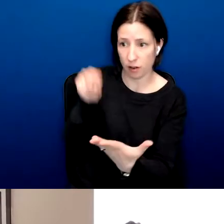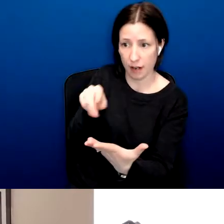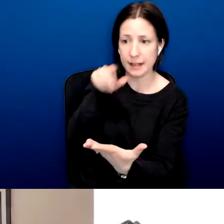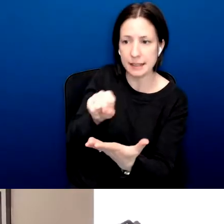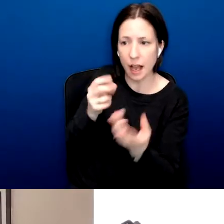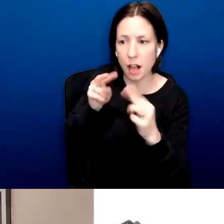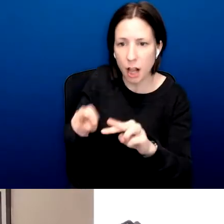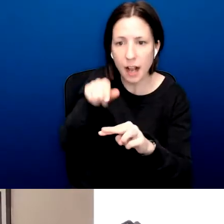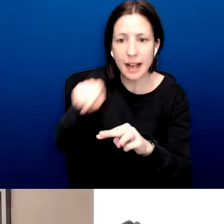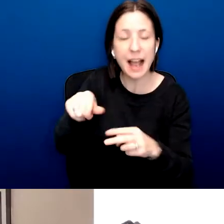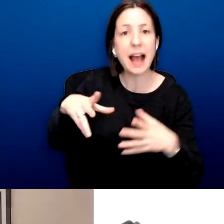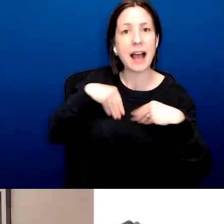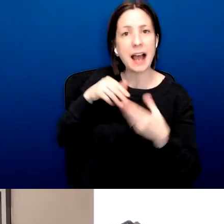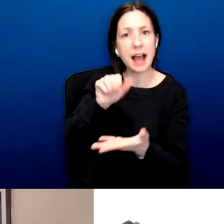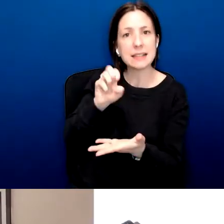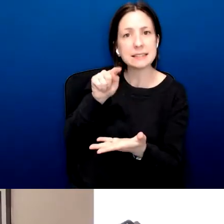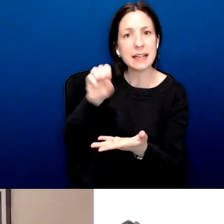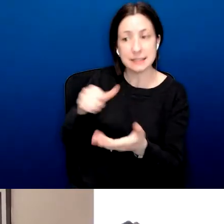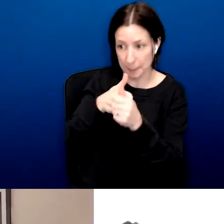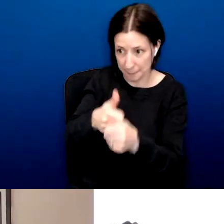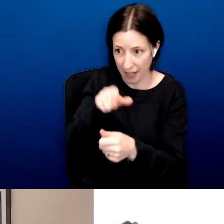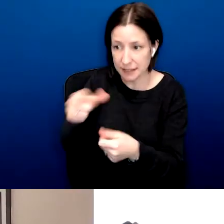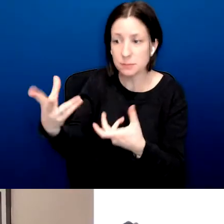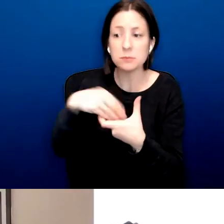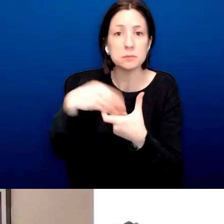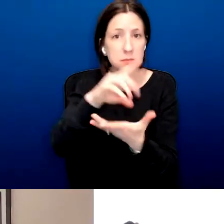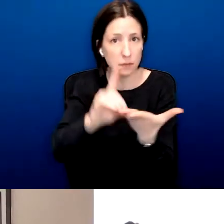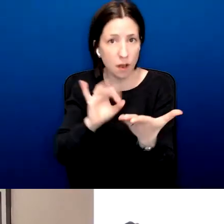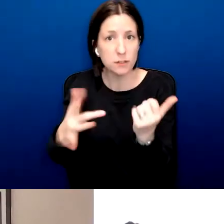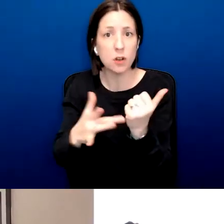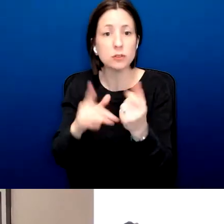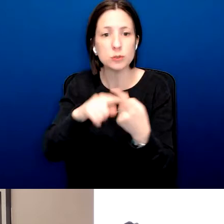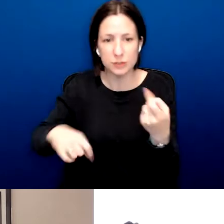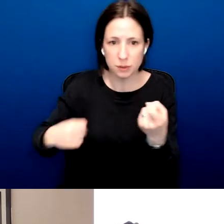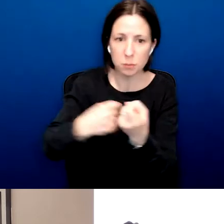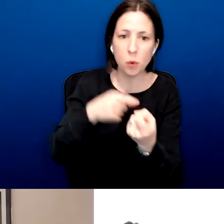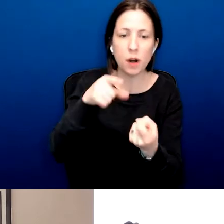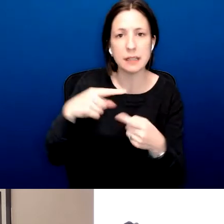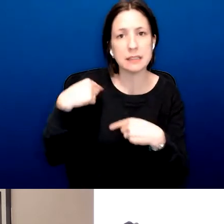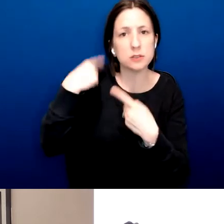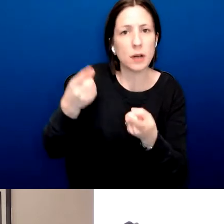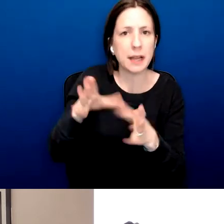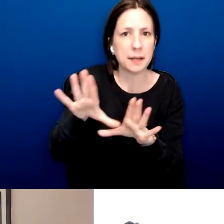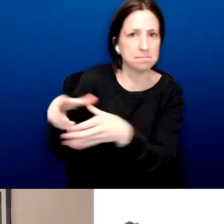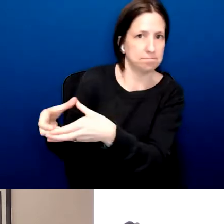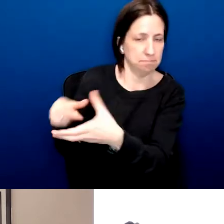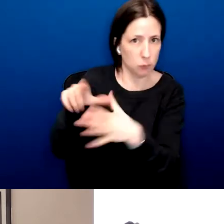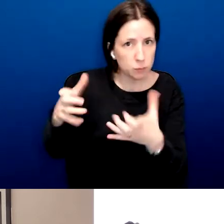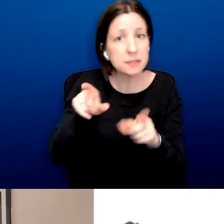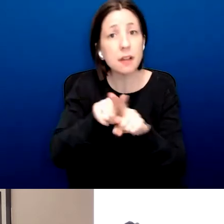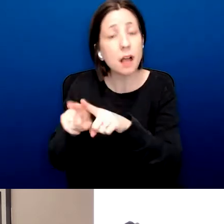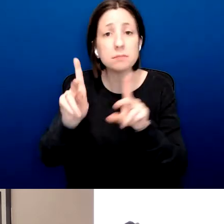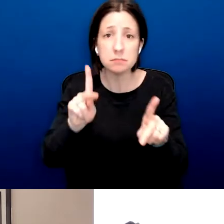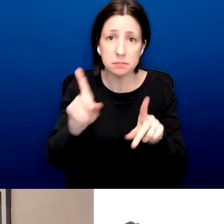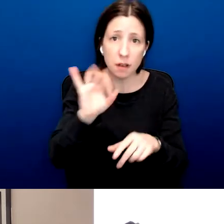assets-based participatory design of technologies to support historically marginalized groups, such as individuals of